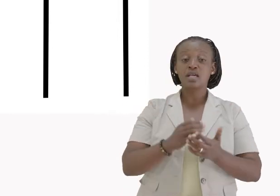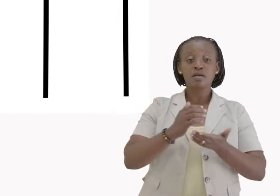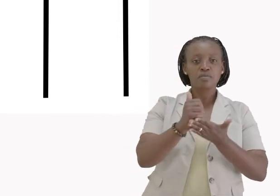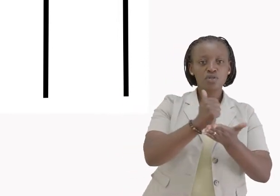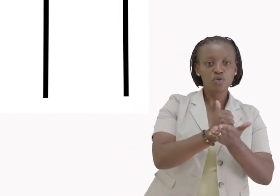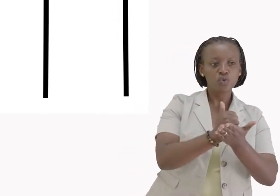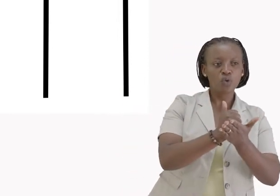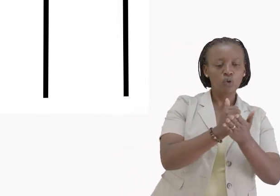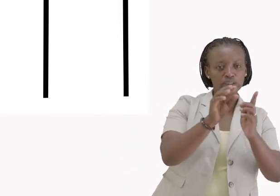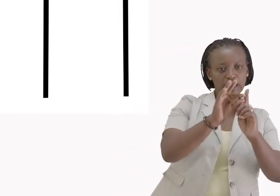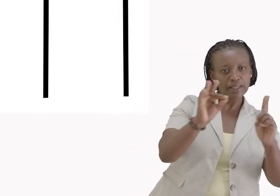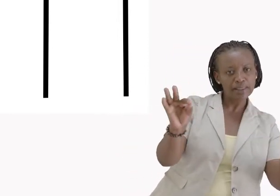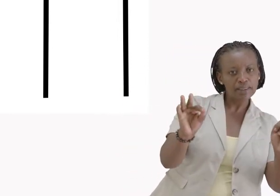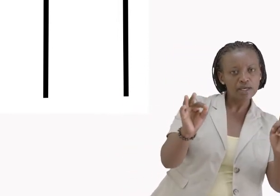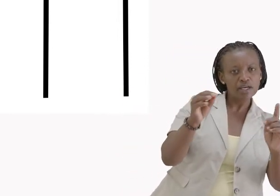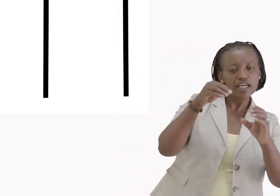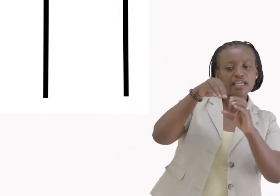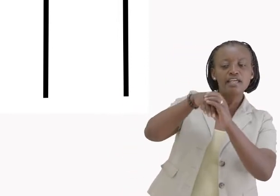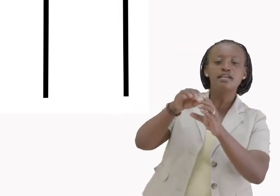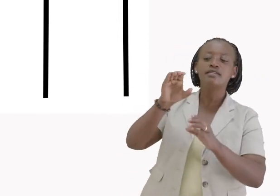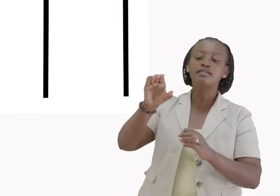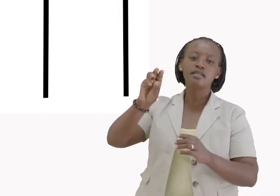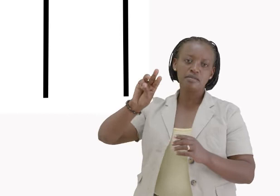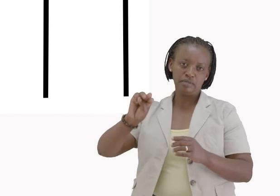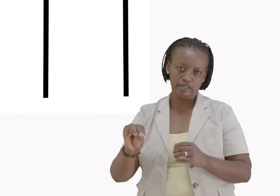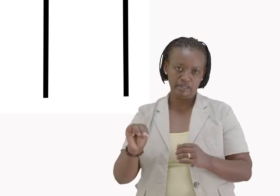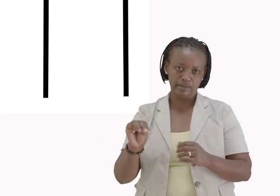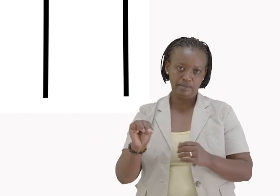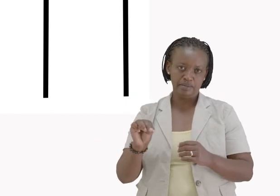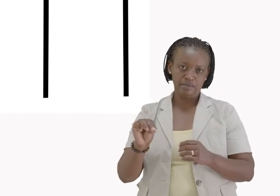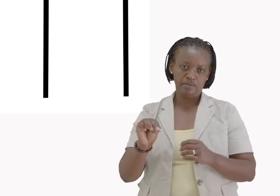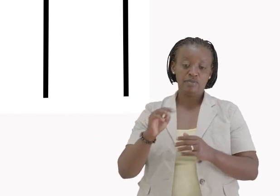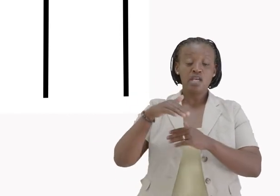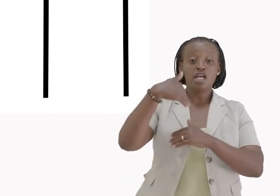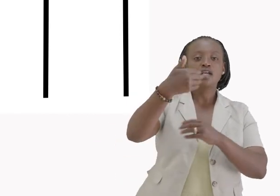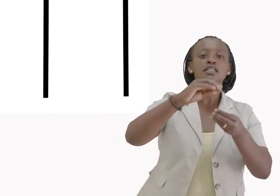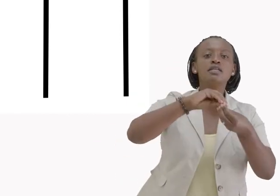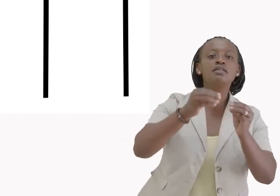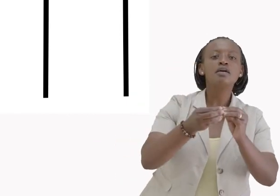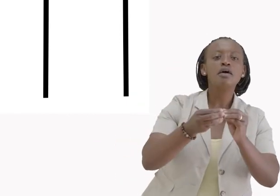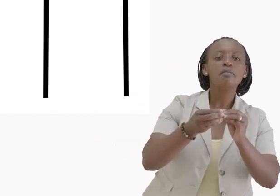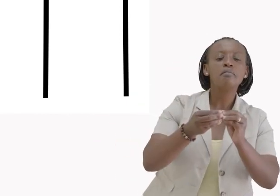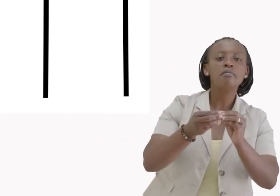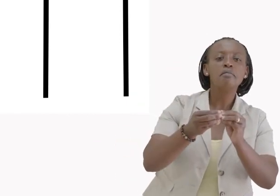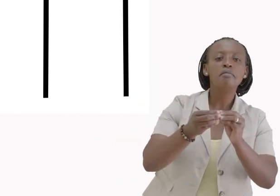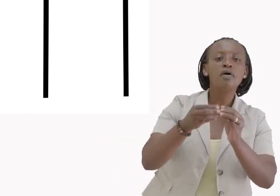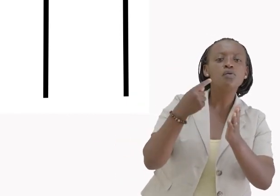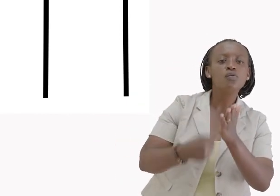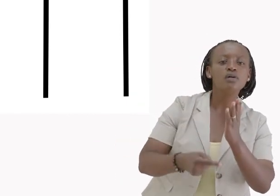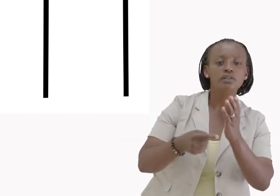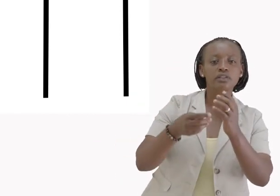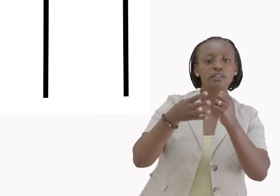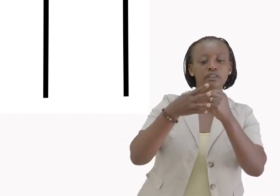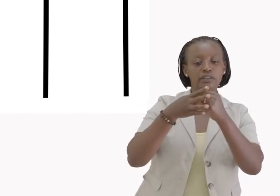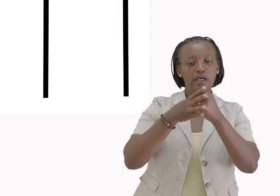Excellent! Because our length is in centimeters. The next number is going to